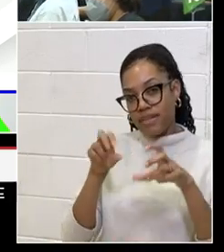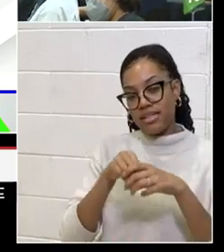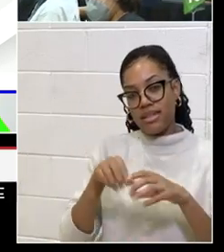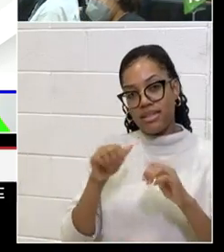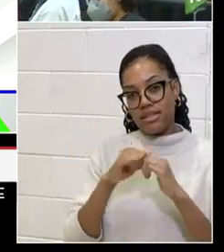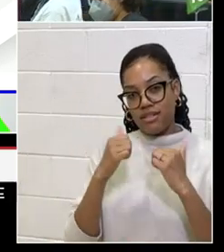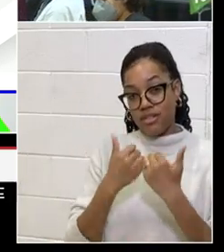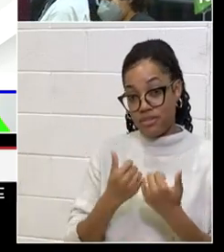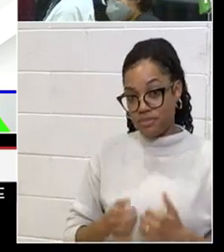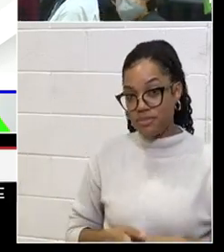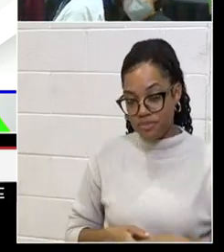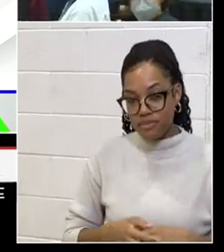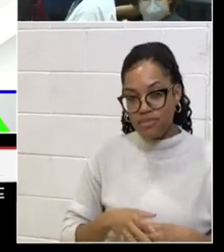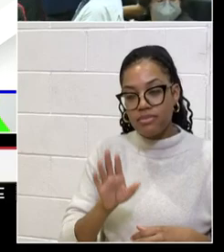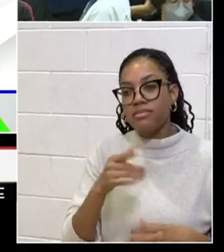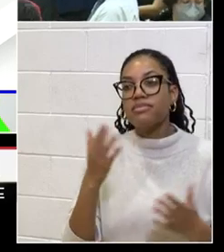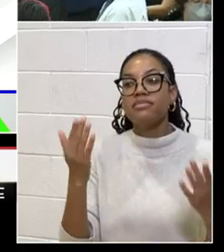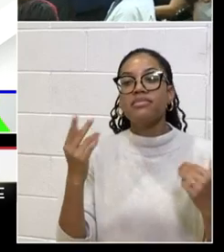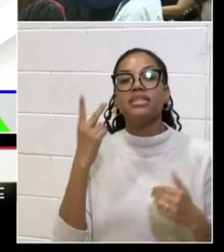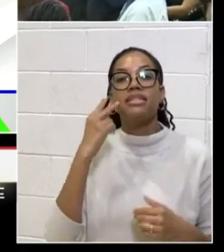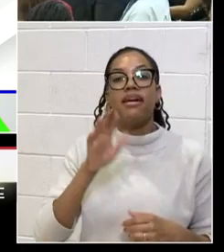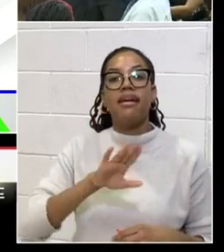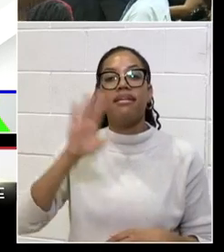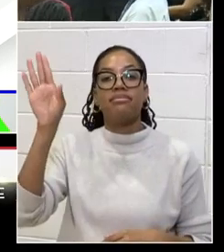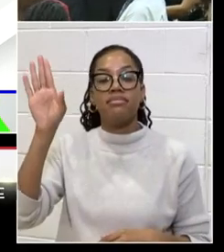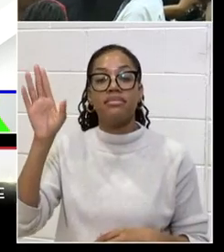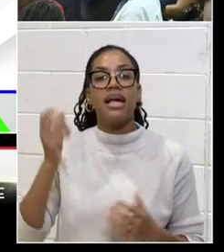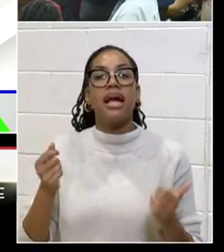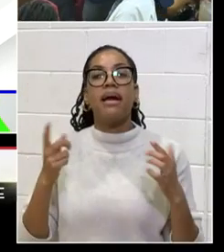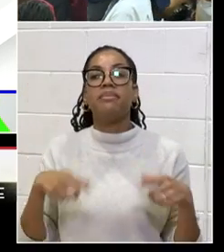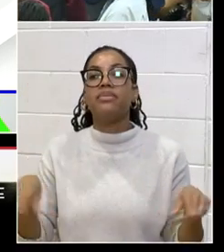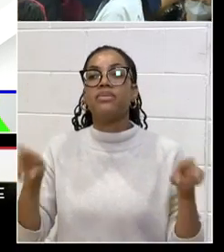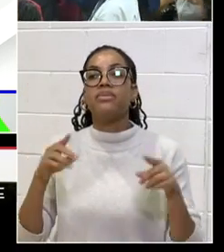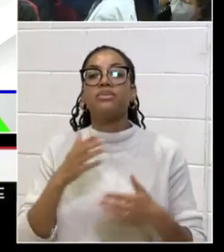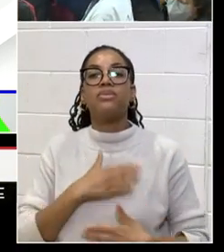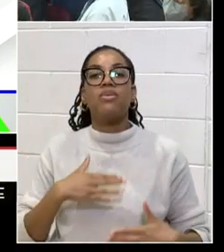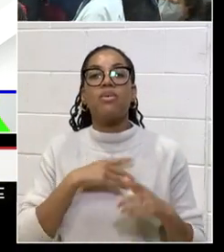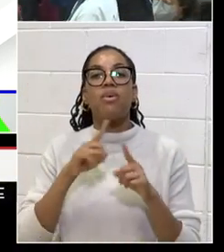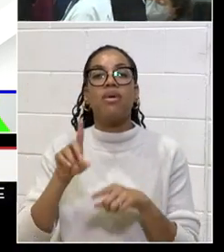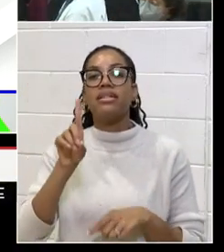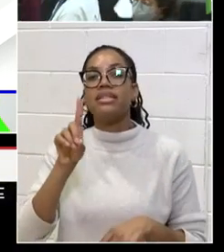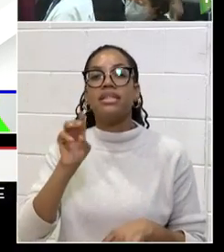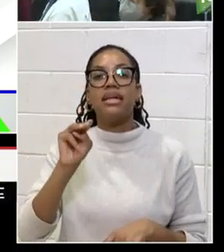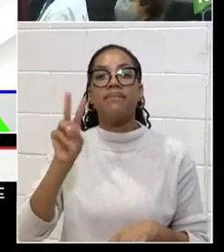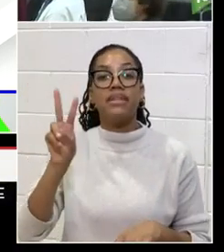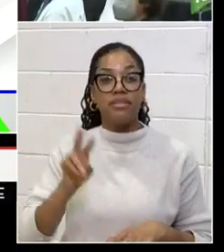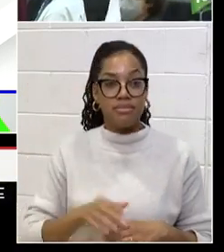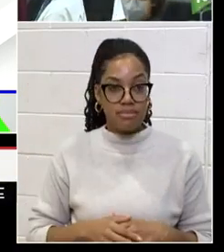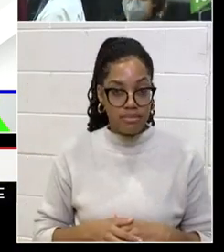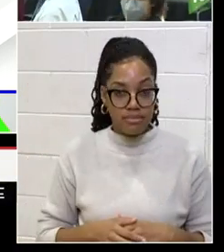agency. Show of hands. How many people like going to the DMV?